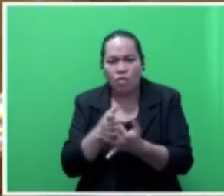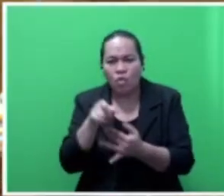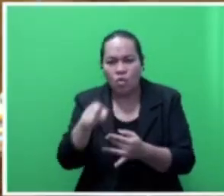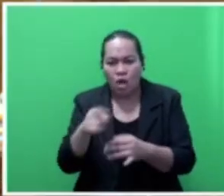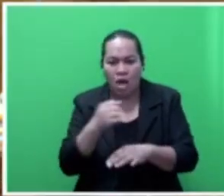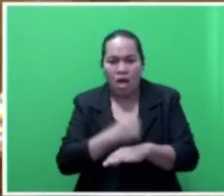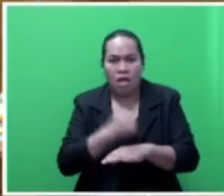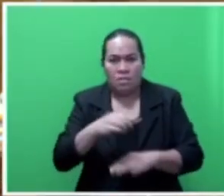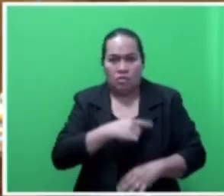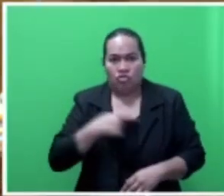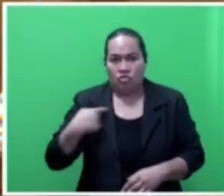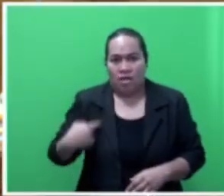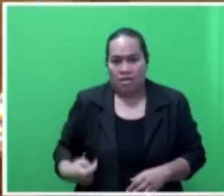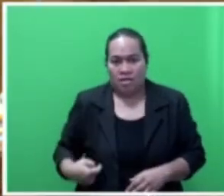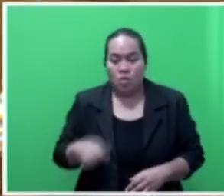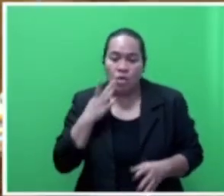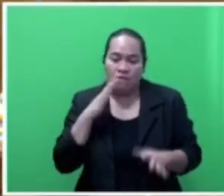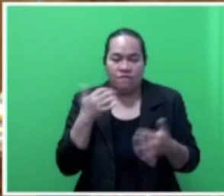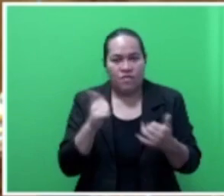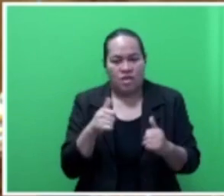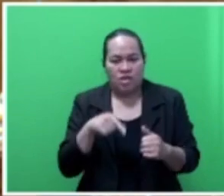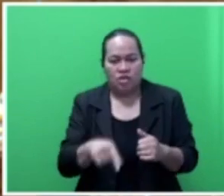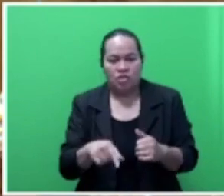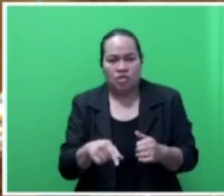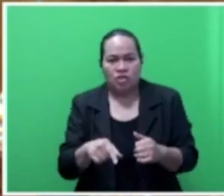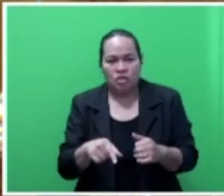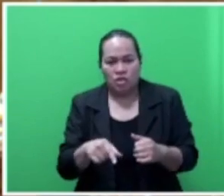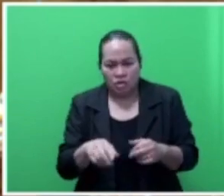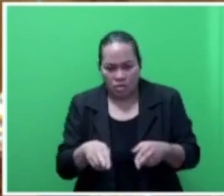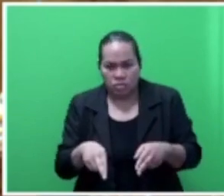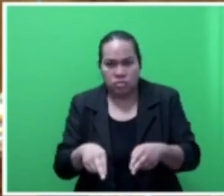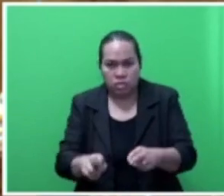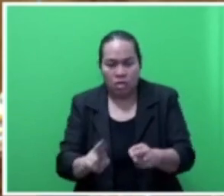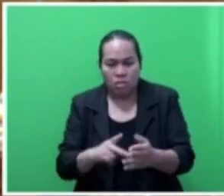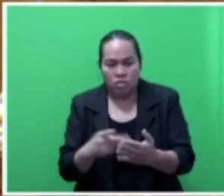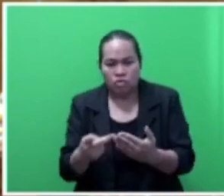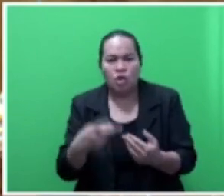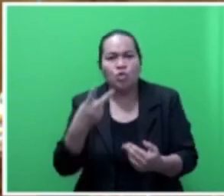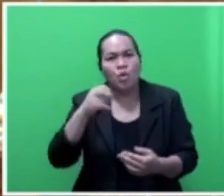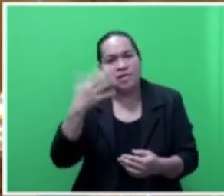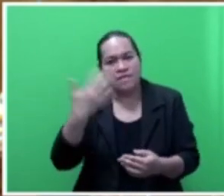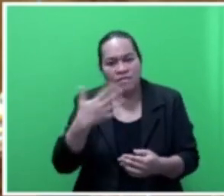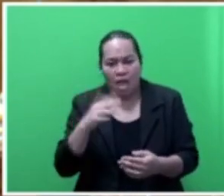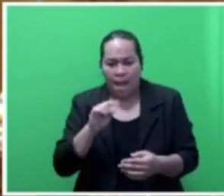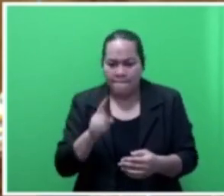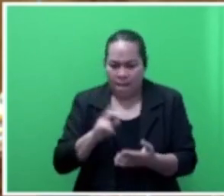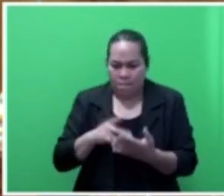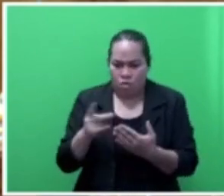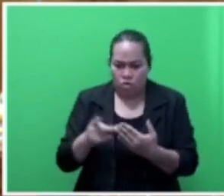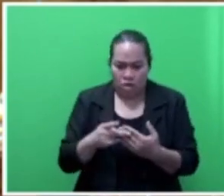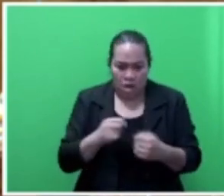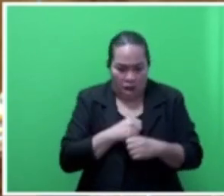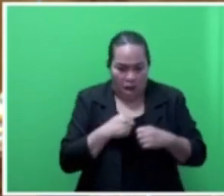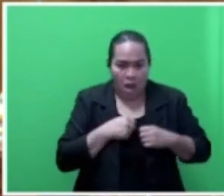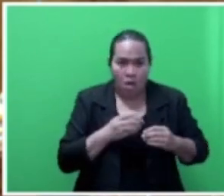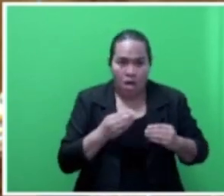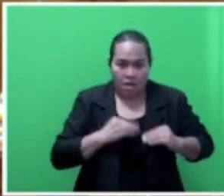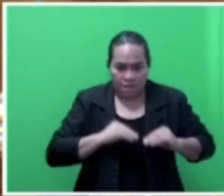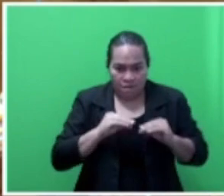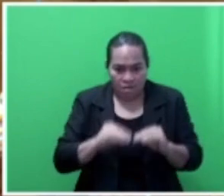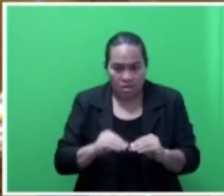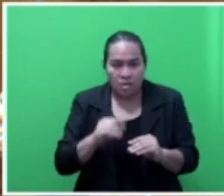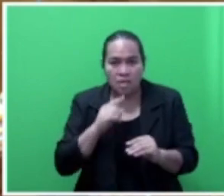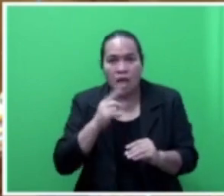government loan which was completed in 2015. Due to this project, our investment was